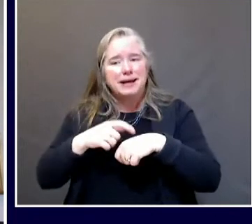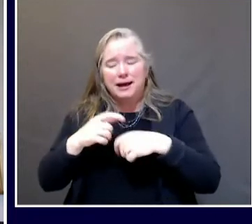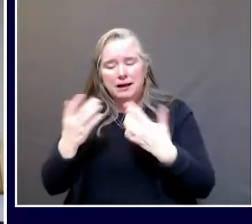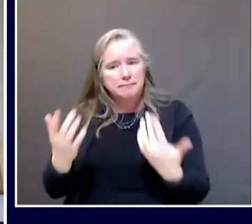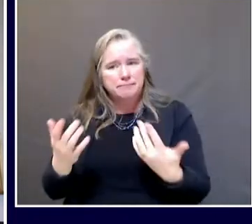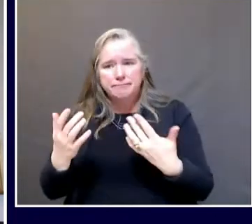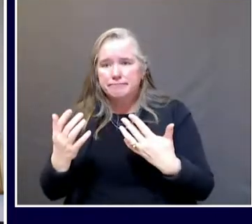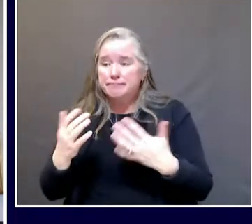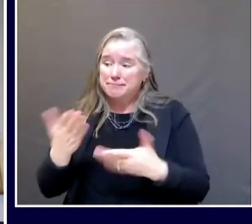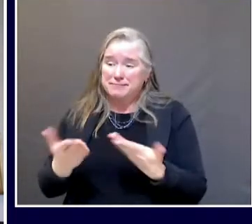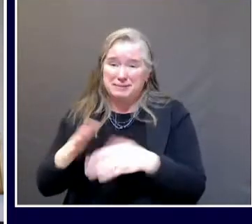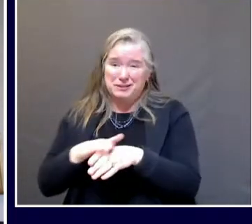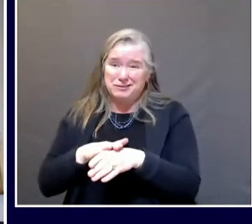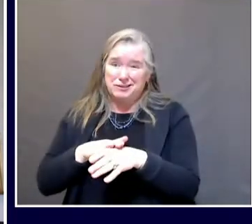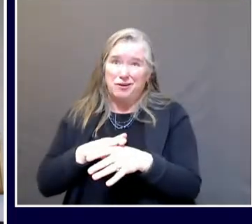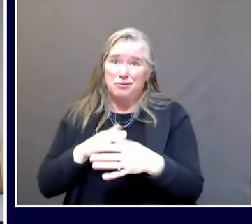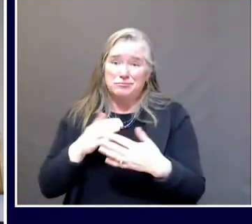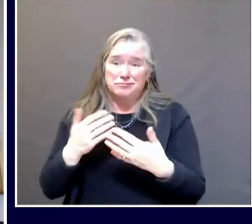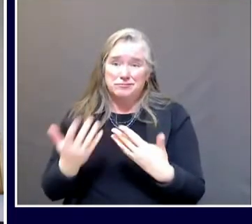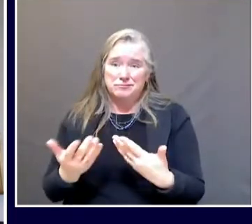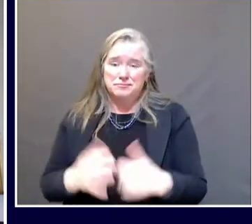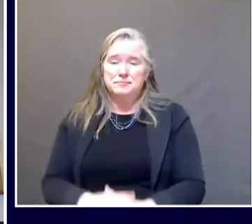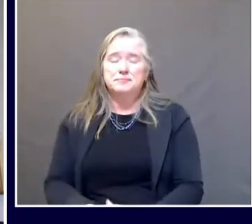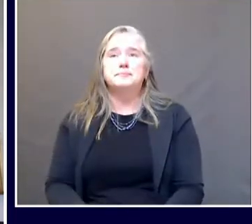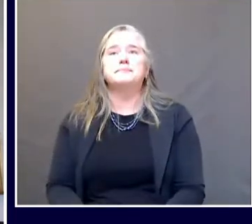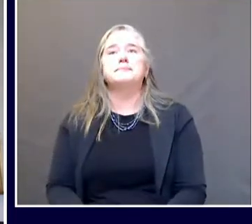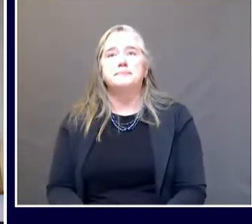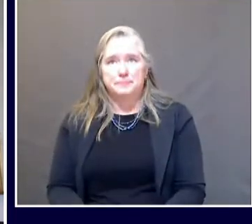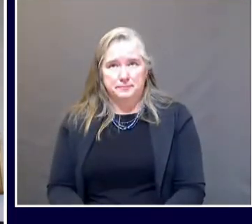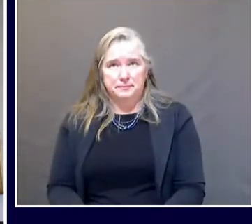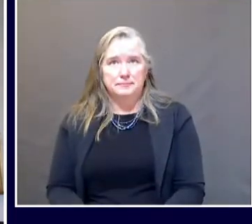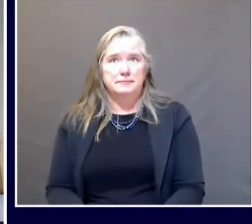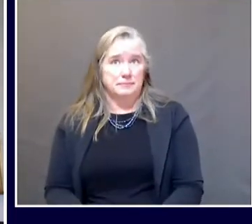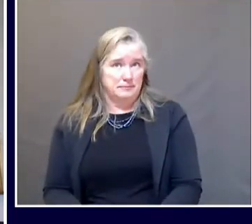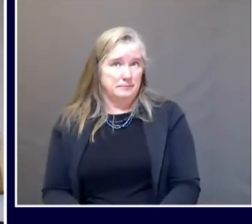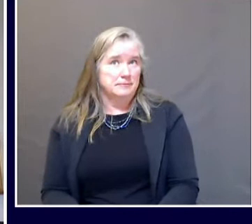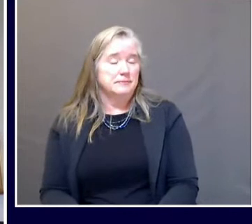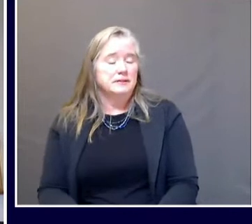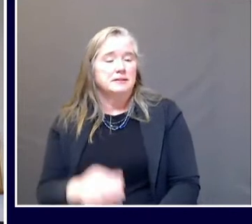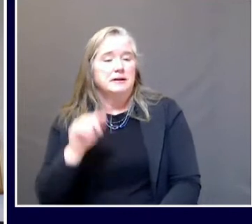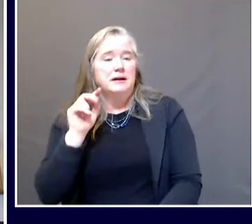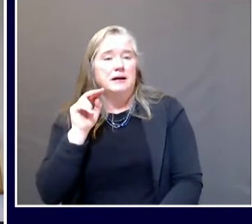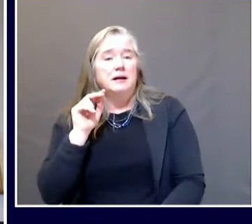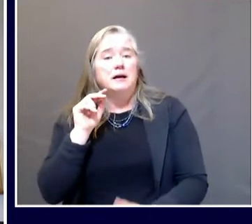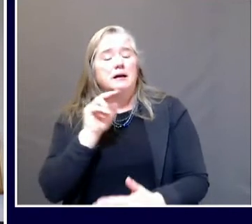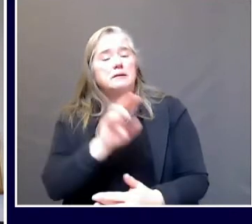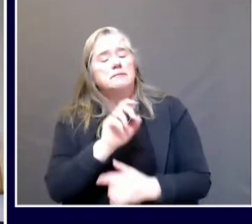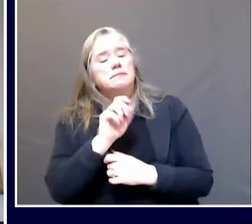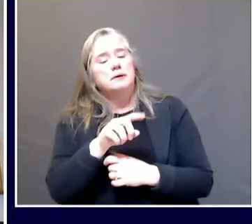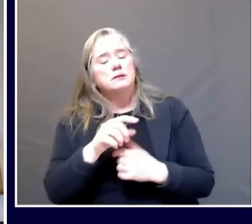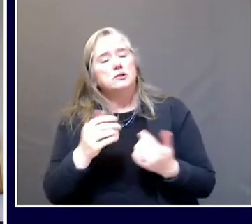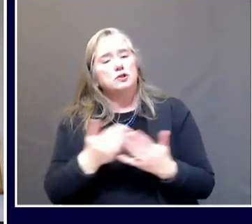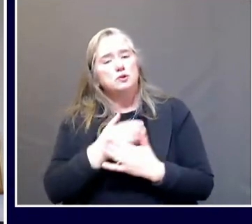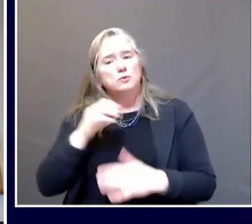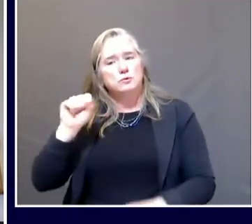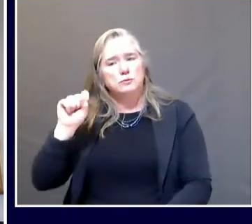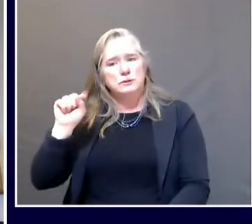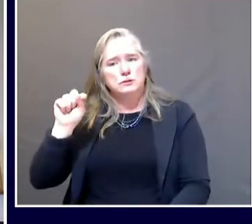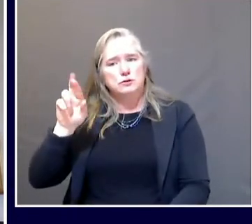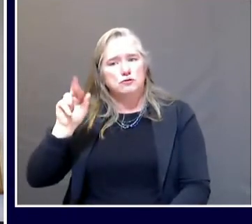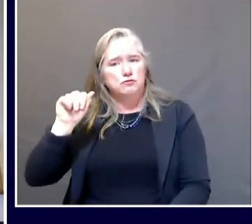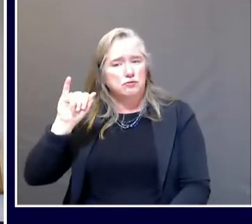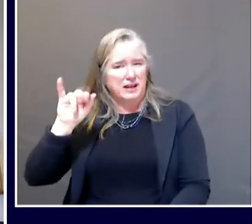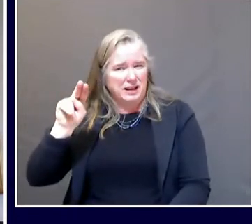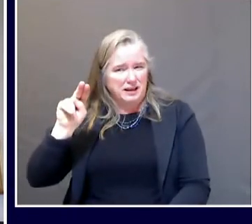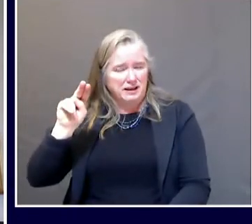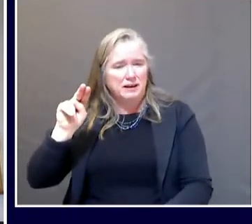Okay. And I know this question has been kind of come up again and again. We've read about the new strains of the virus that are more contagious in